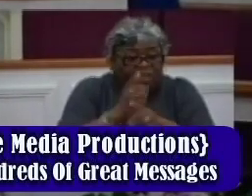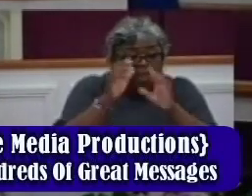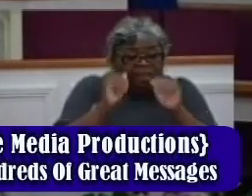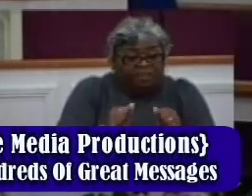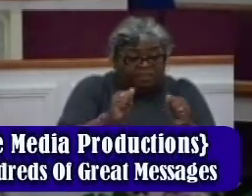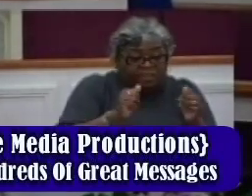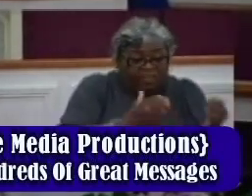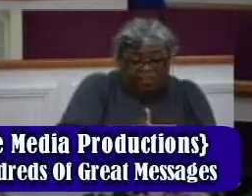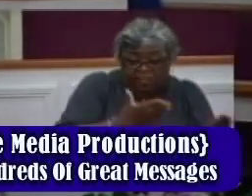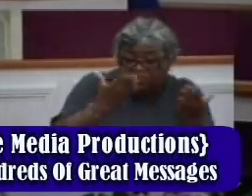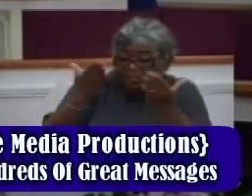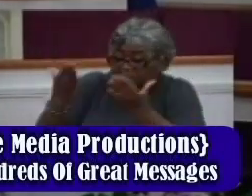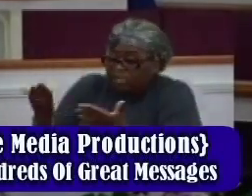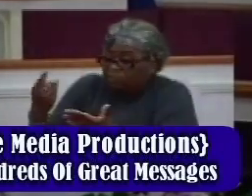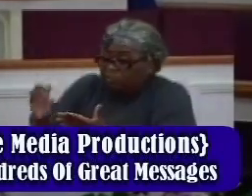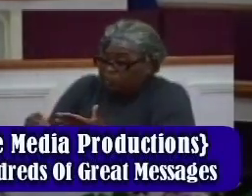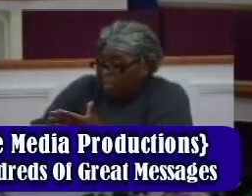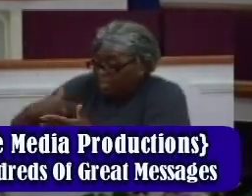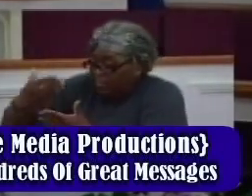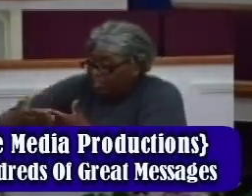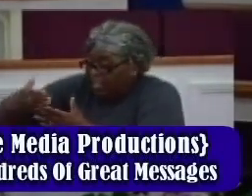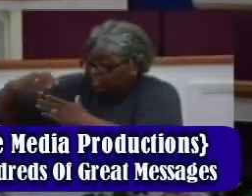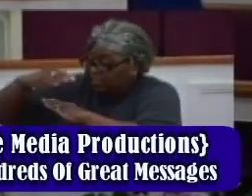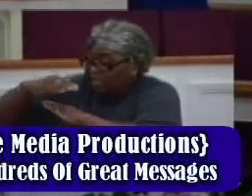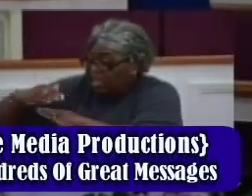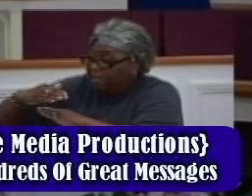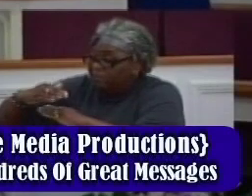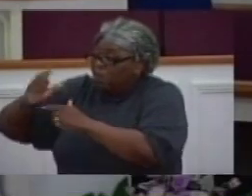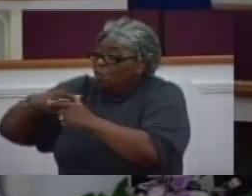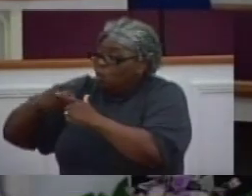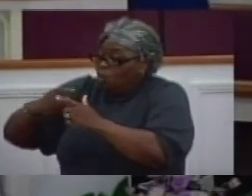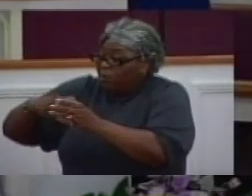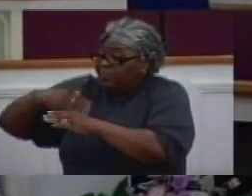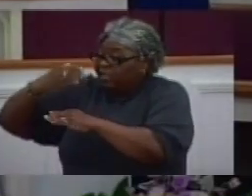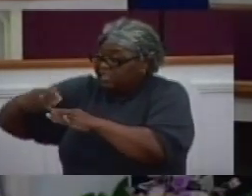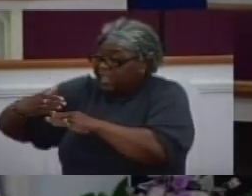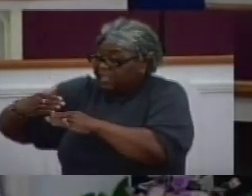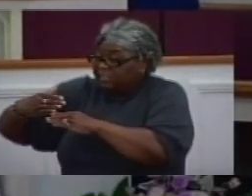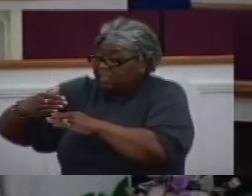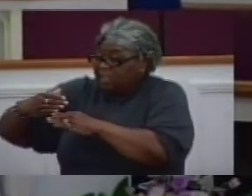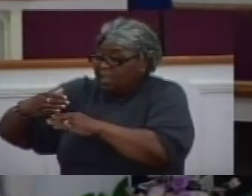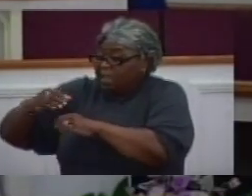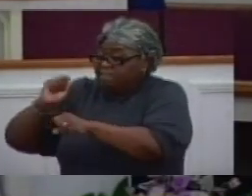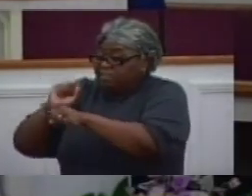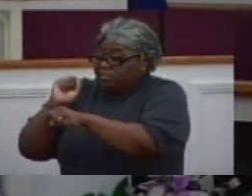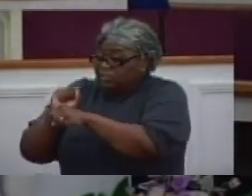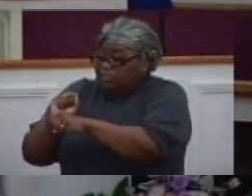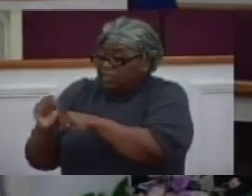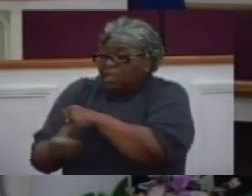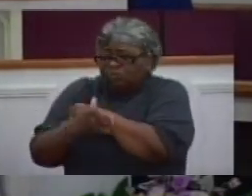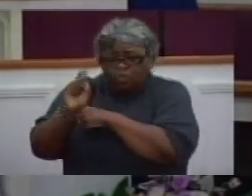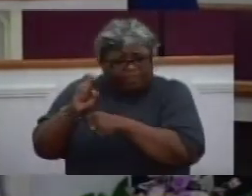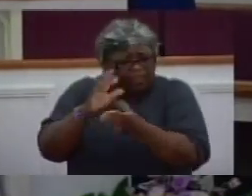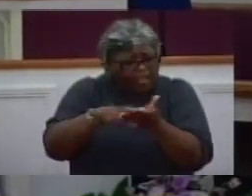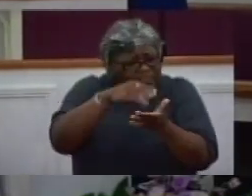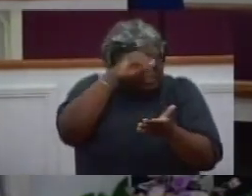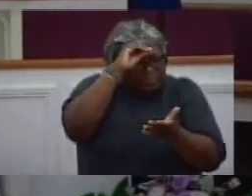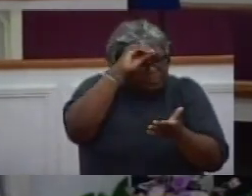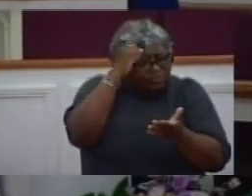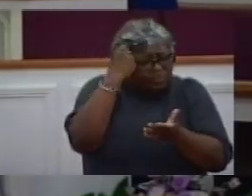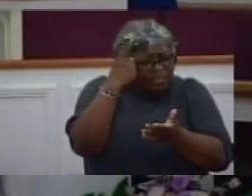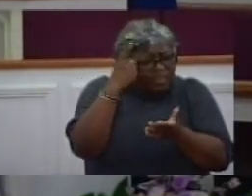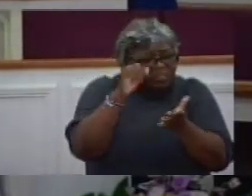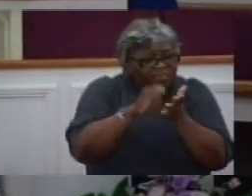you and take you to the next level or the next dimension. And you got to understand that